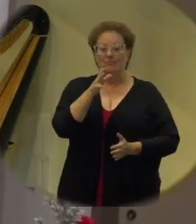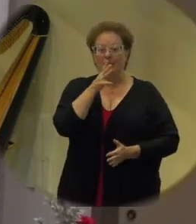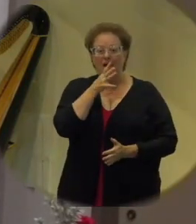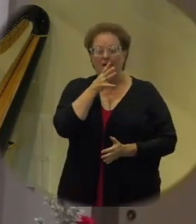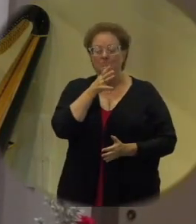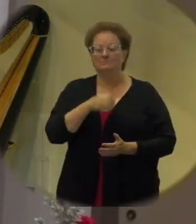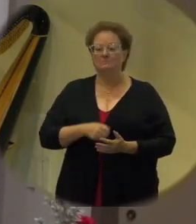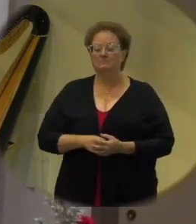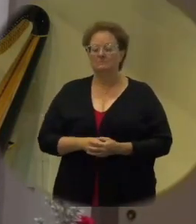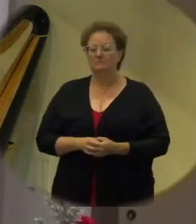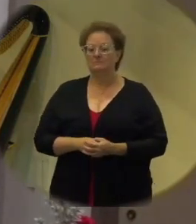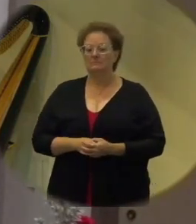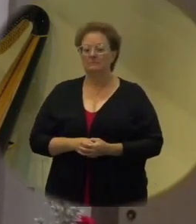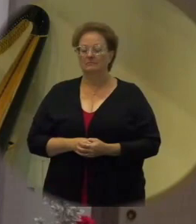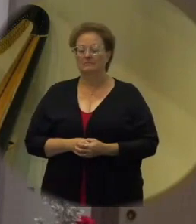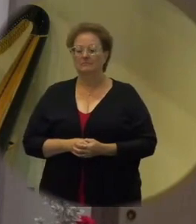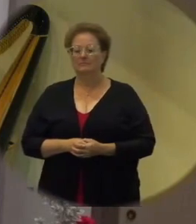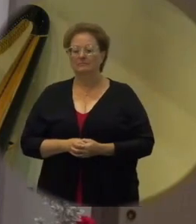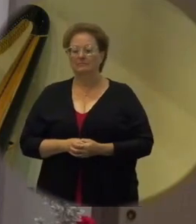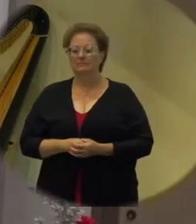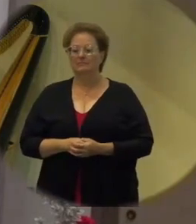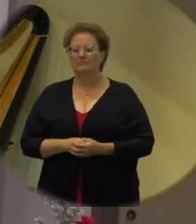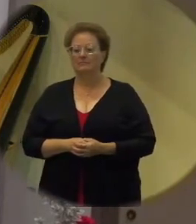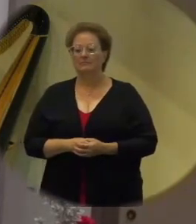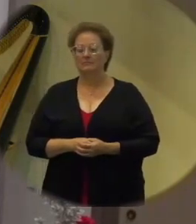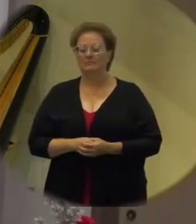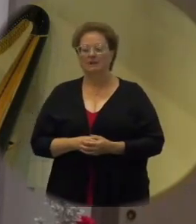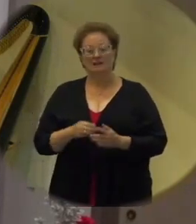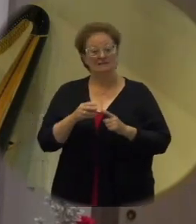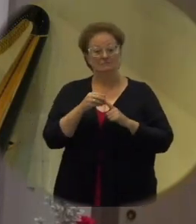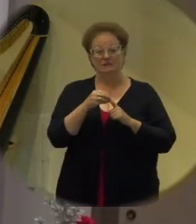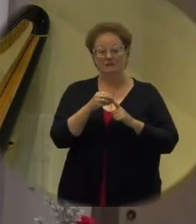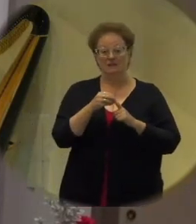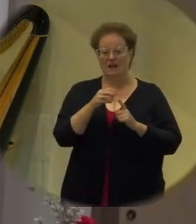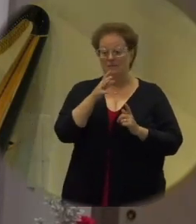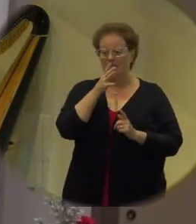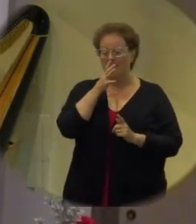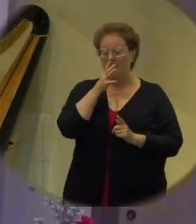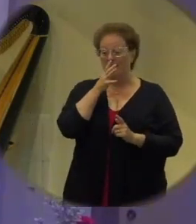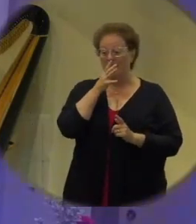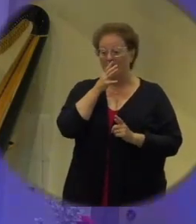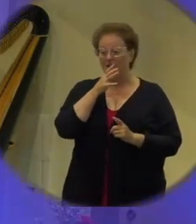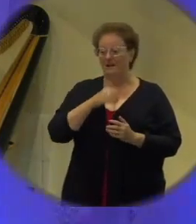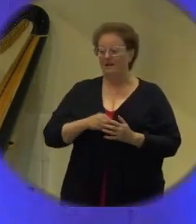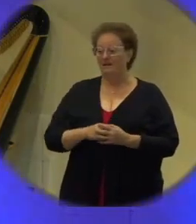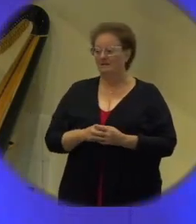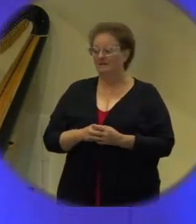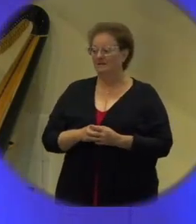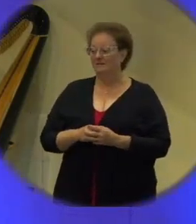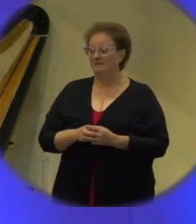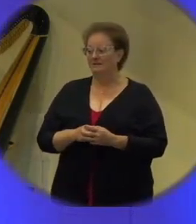Stung her. Now, she did something unique that I think mothers do, but no father would do.